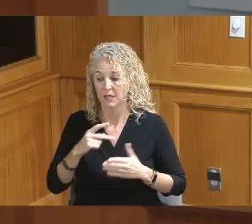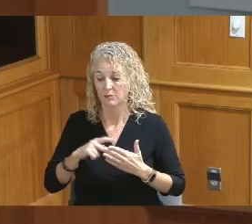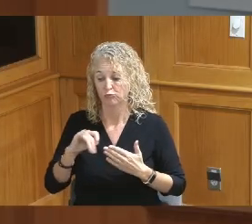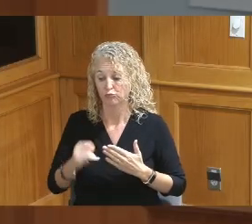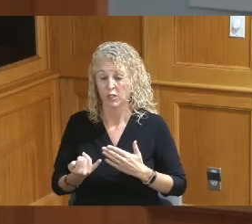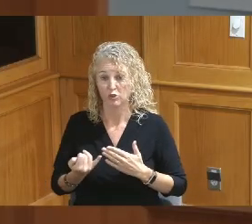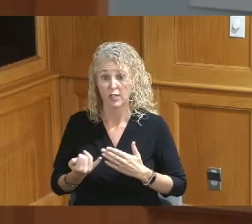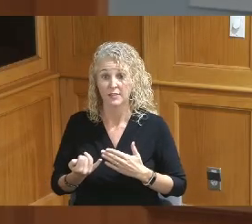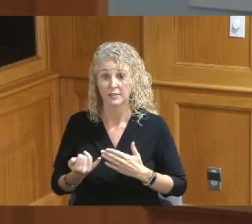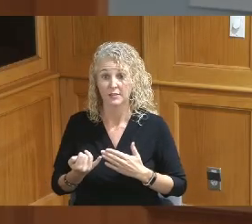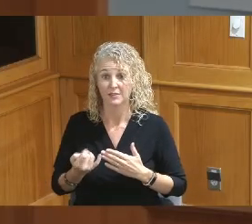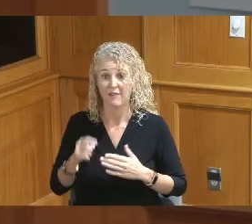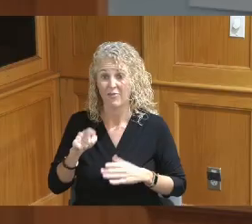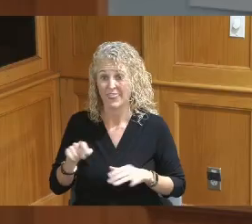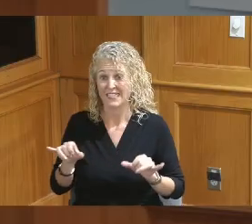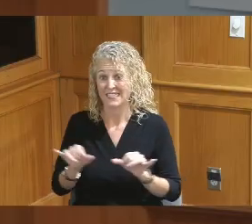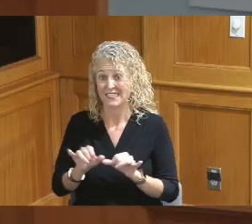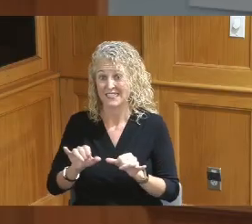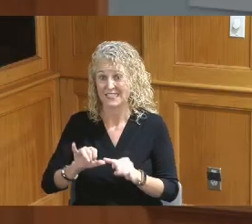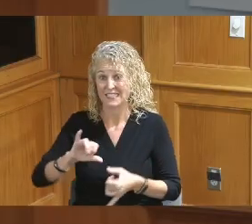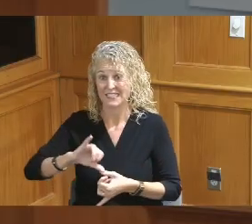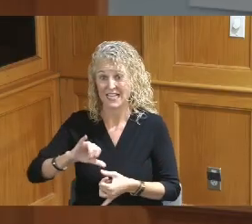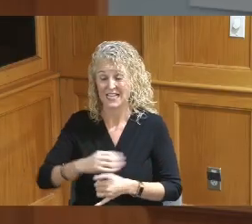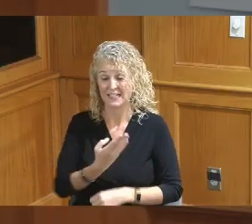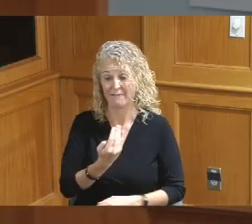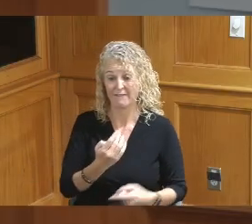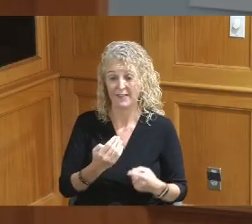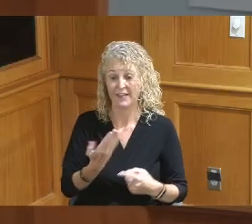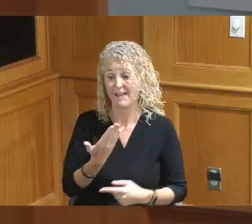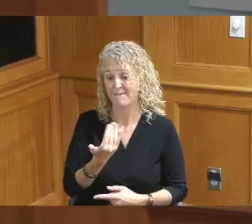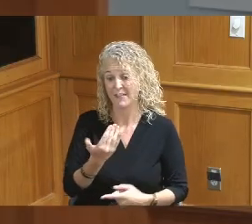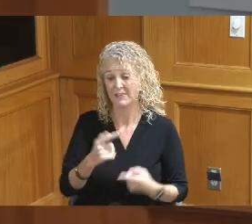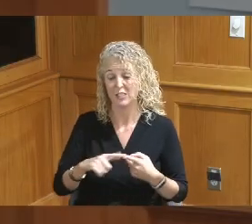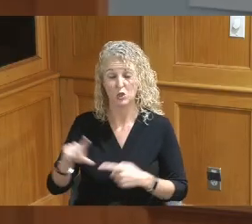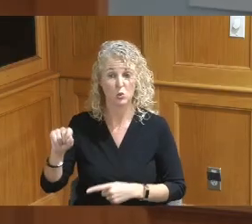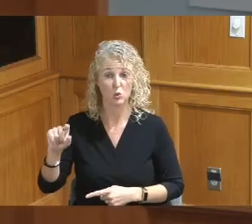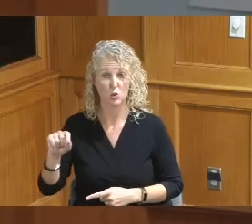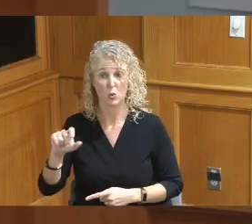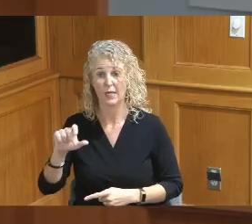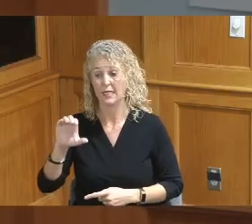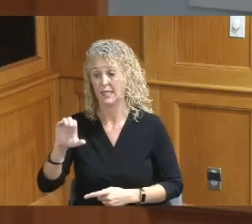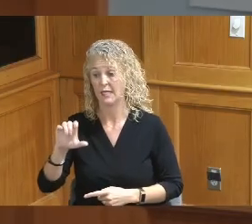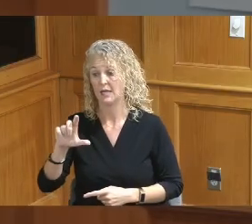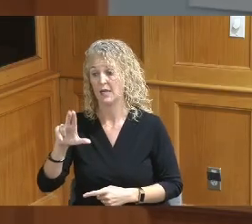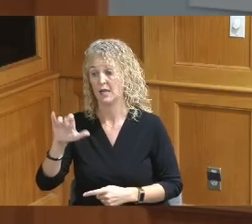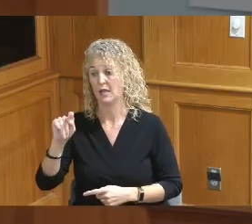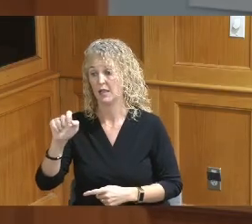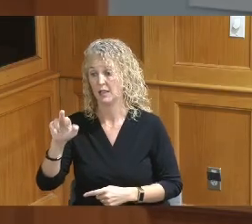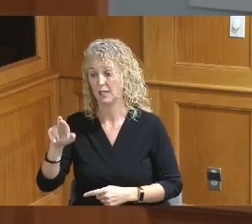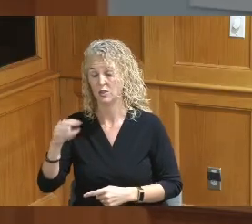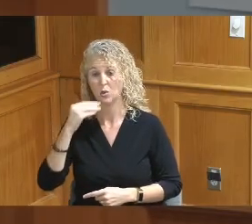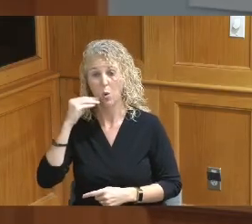project of the size of what we've been considering, of 15 to 20 scattered or clustered homes,